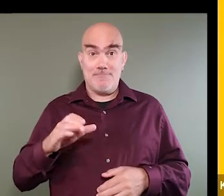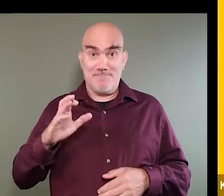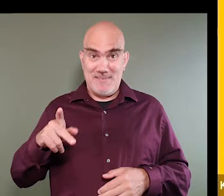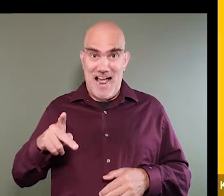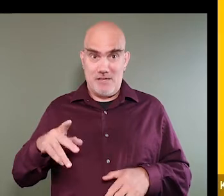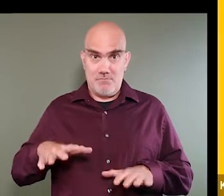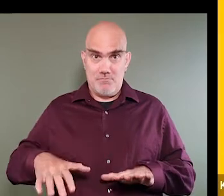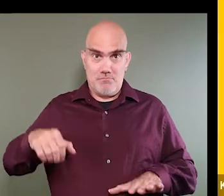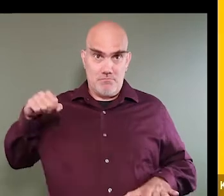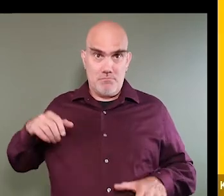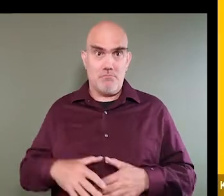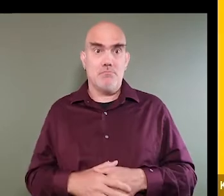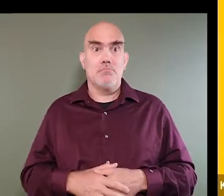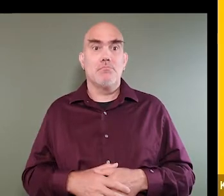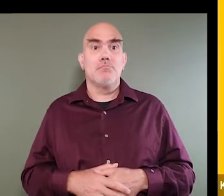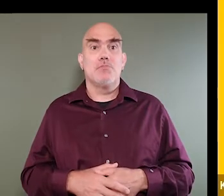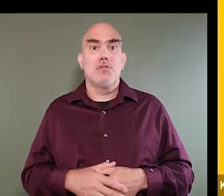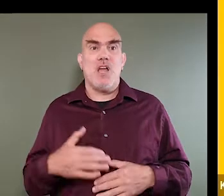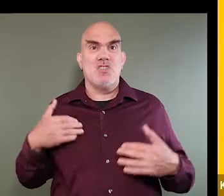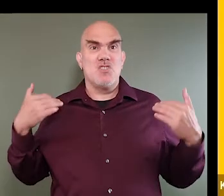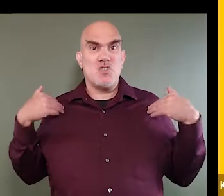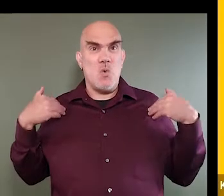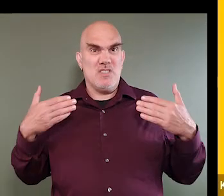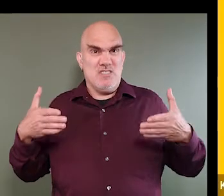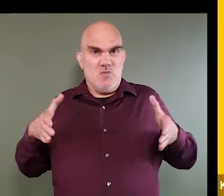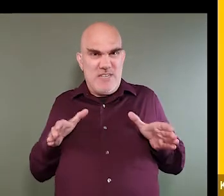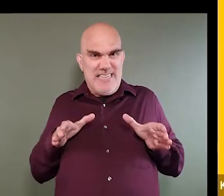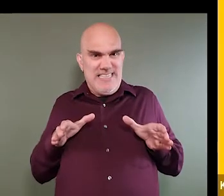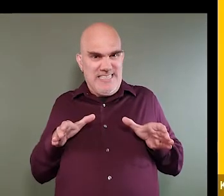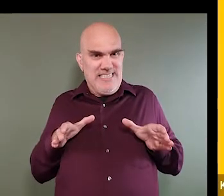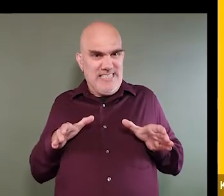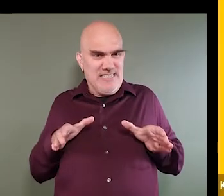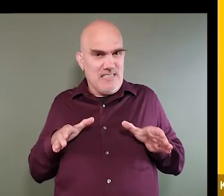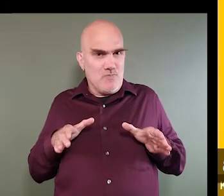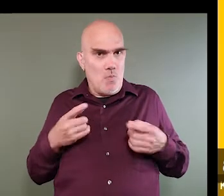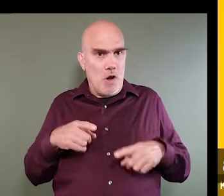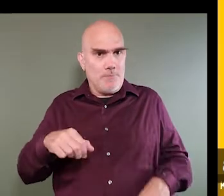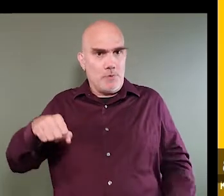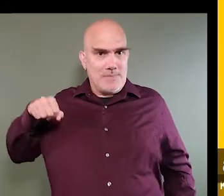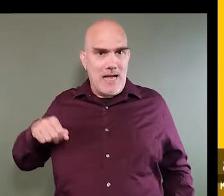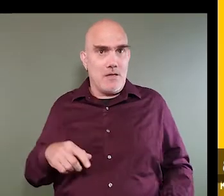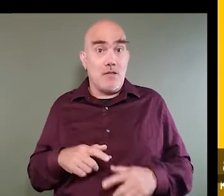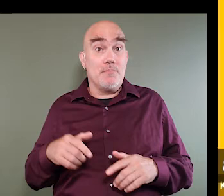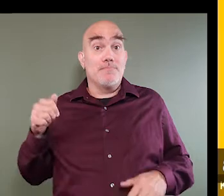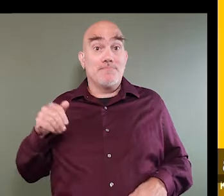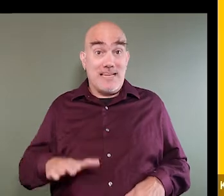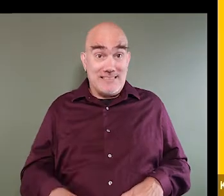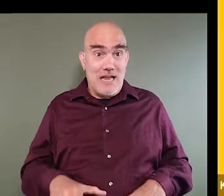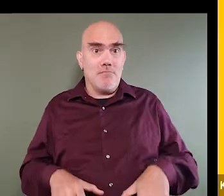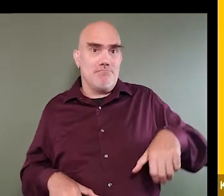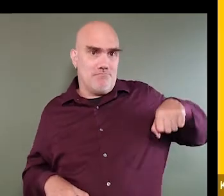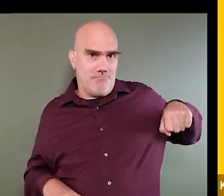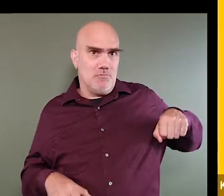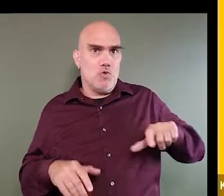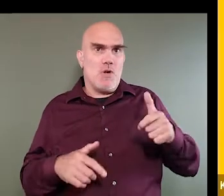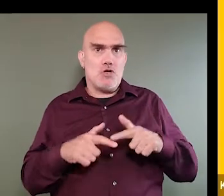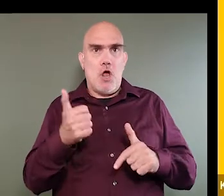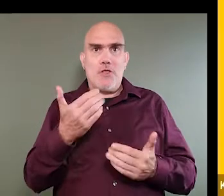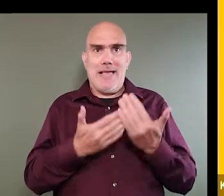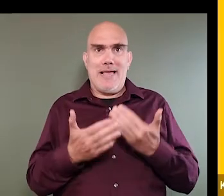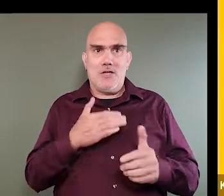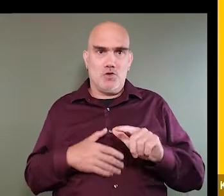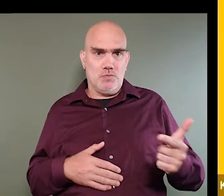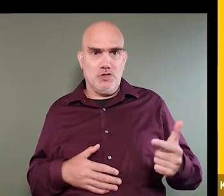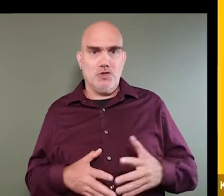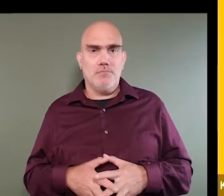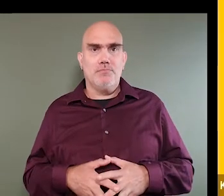back, squeezing our shoulder blade in the back as you pull it back. Then bring it back down to the start, and then switch to the other hand